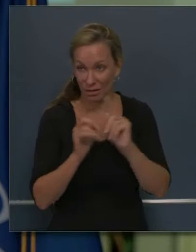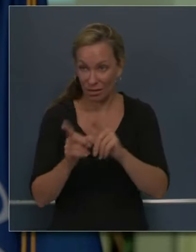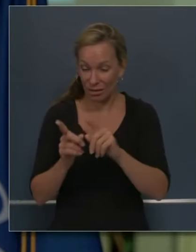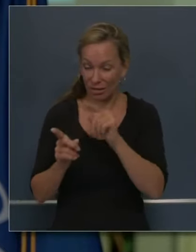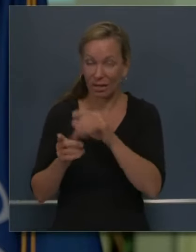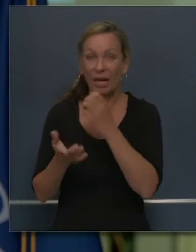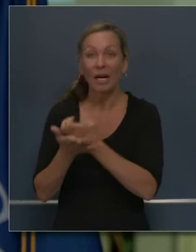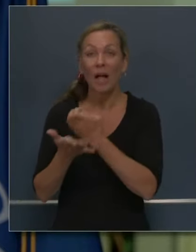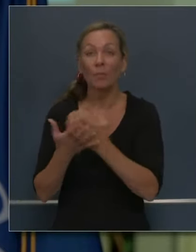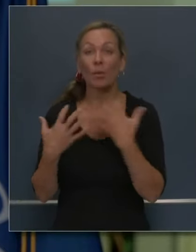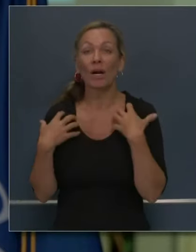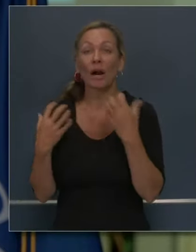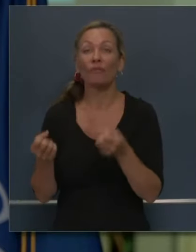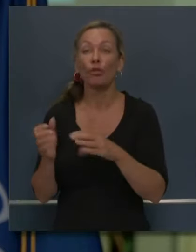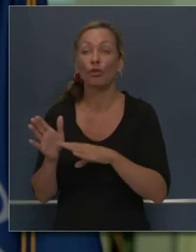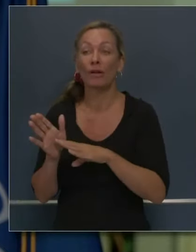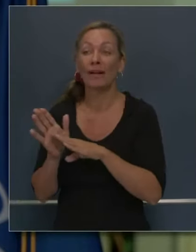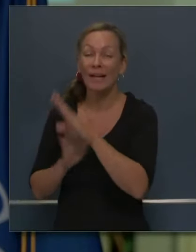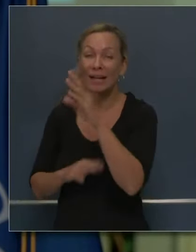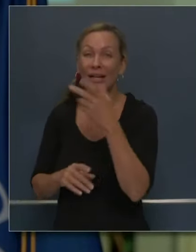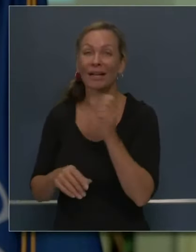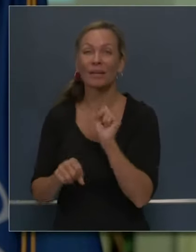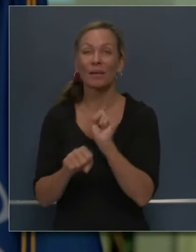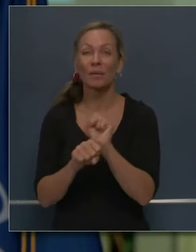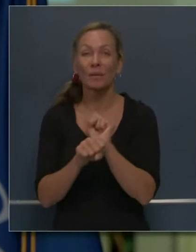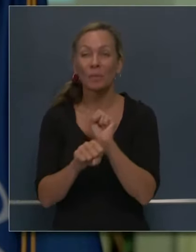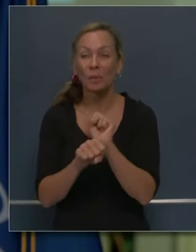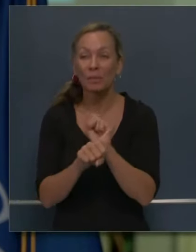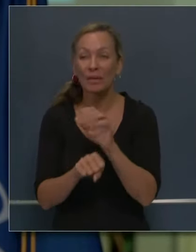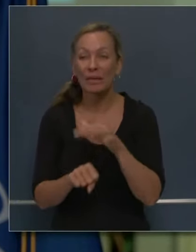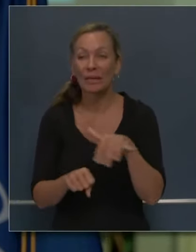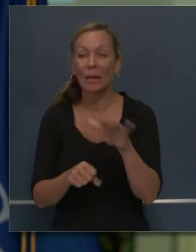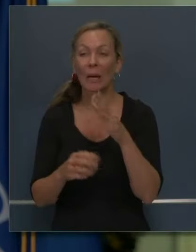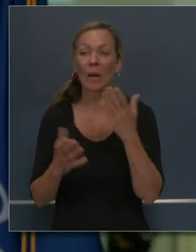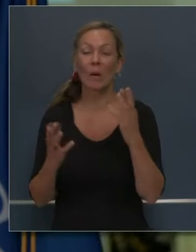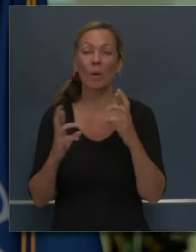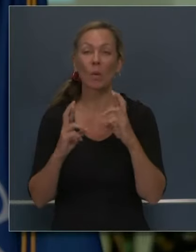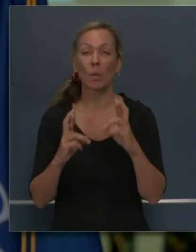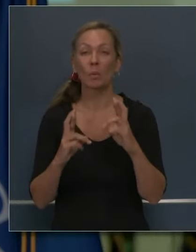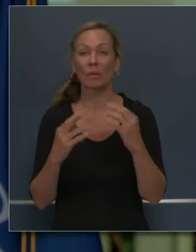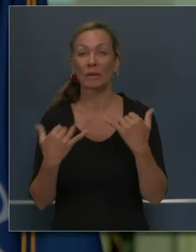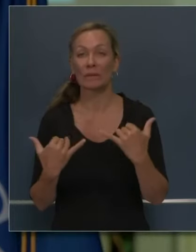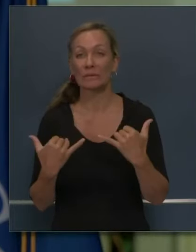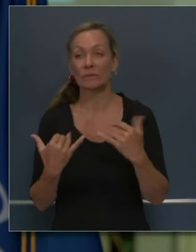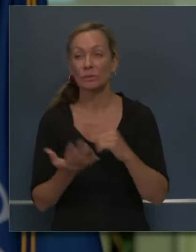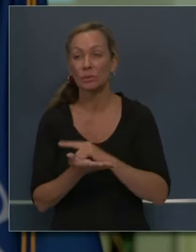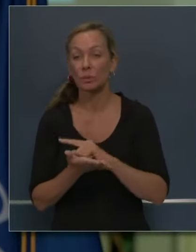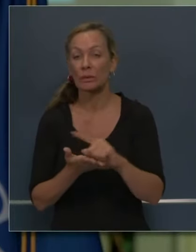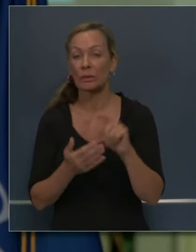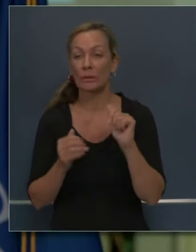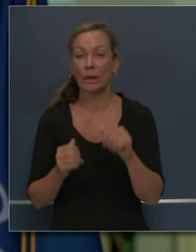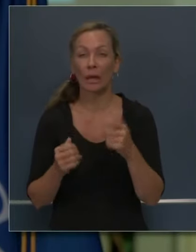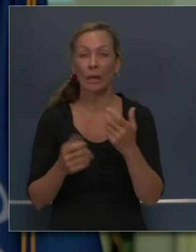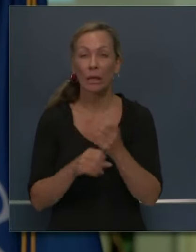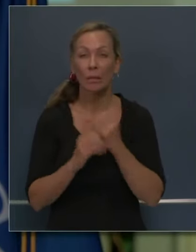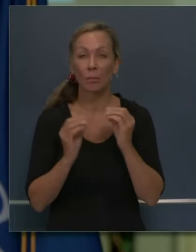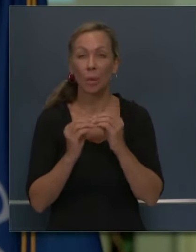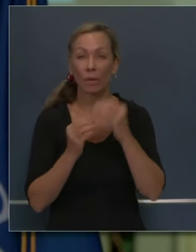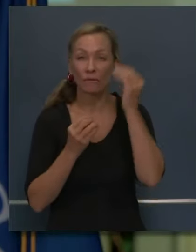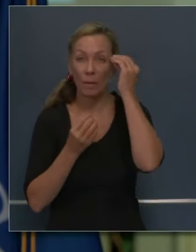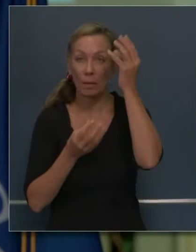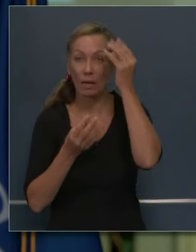development, and we hope over the course of the next day, 2, 3, to be making more public some of those